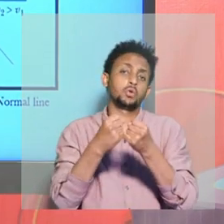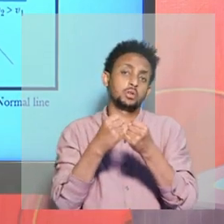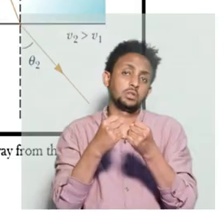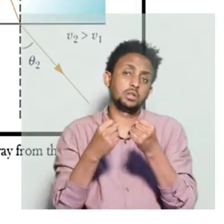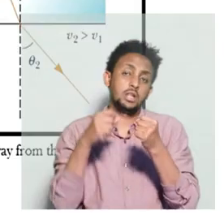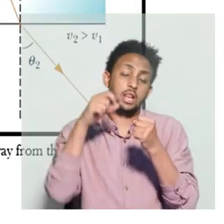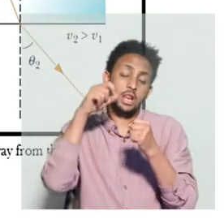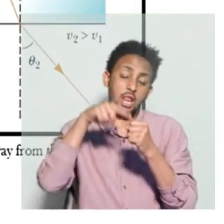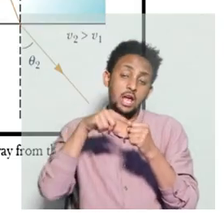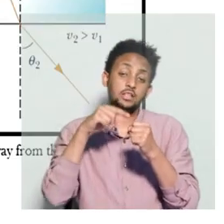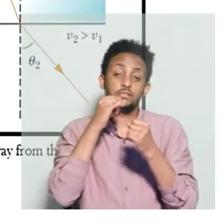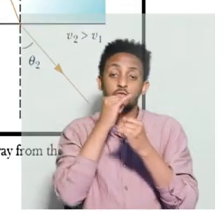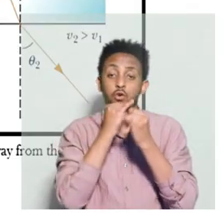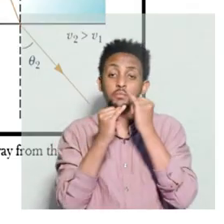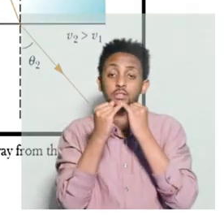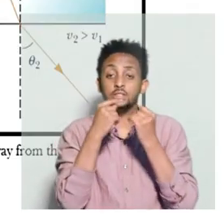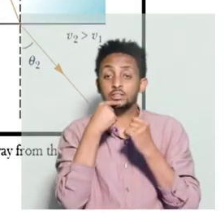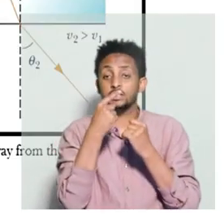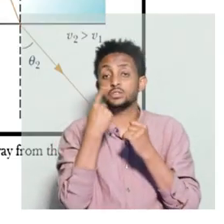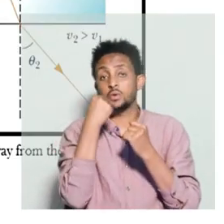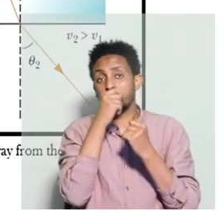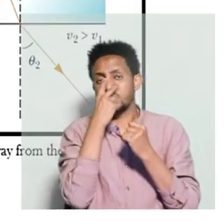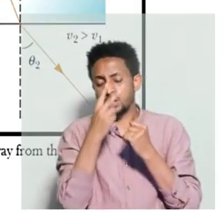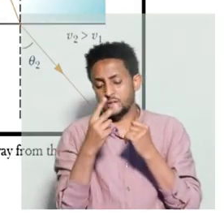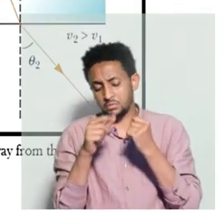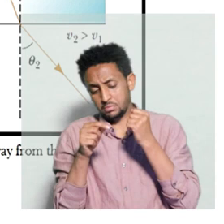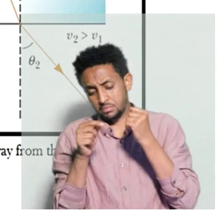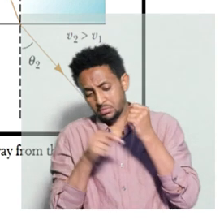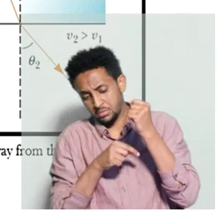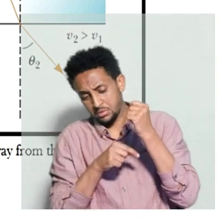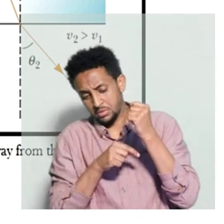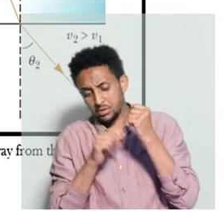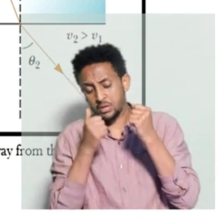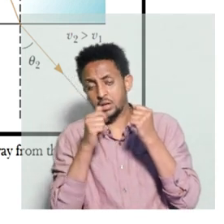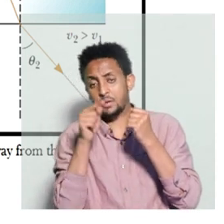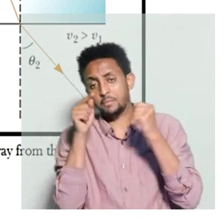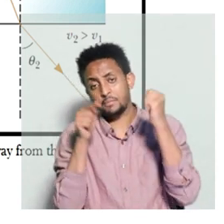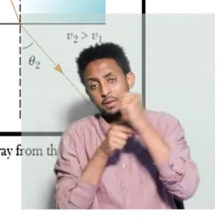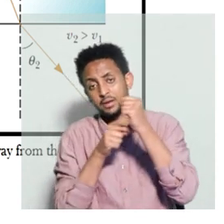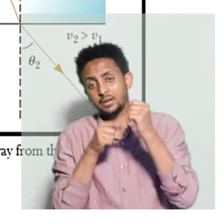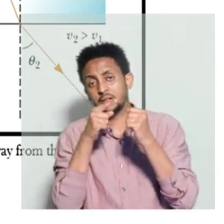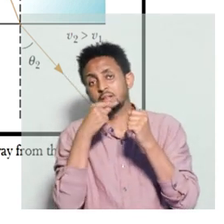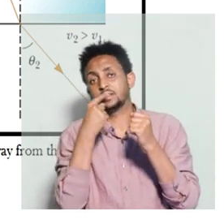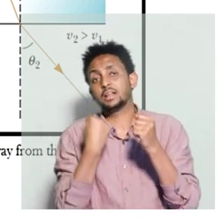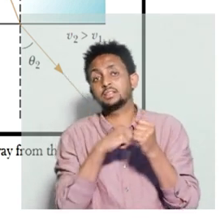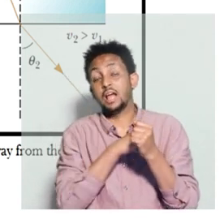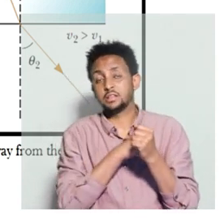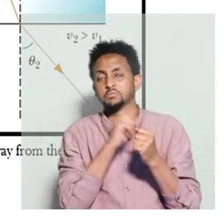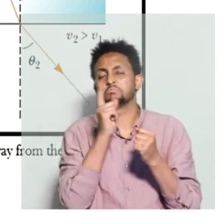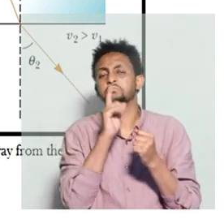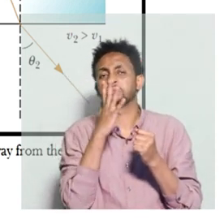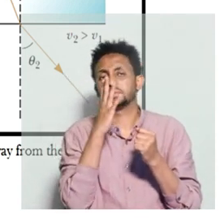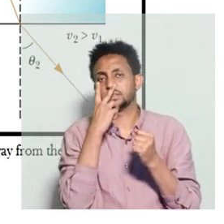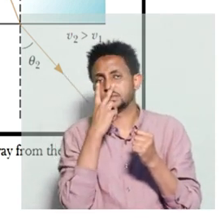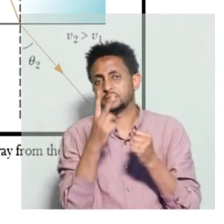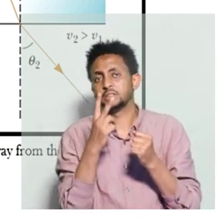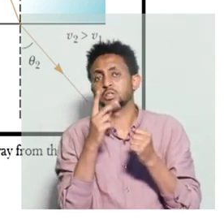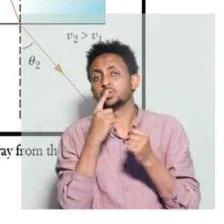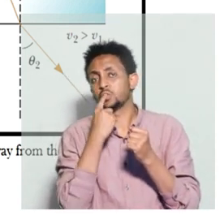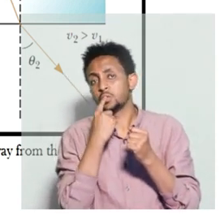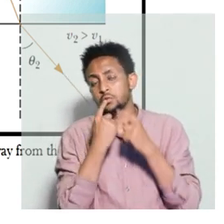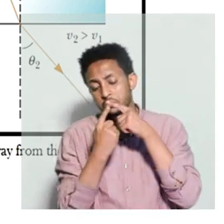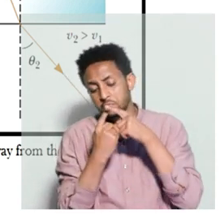light itself, the information tailored to our eyes is light. So the light is bending and it tells us that it seems that the straw